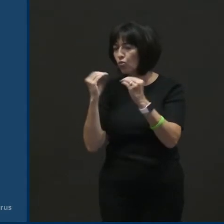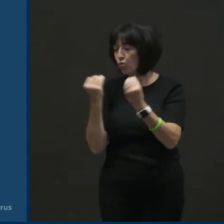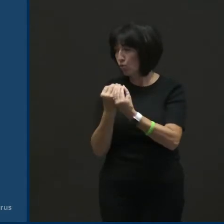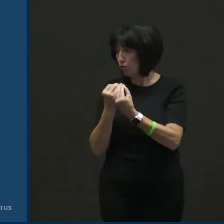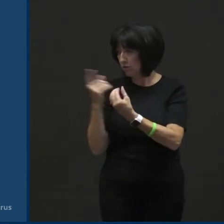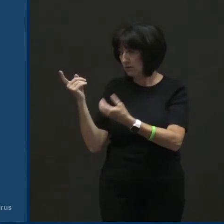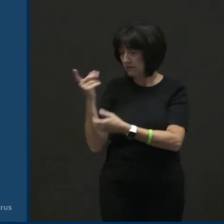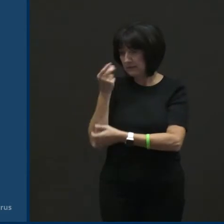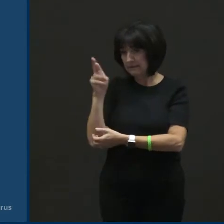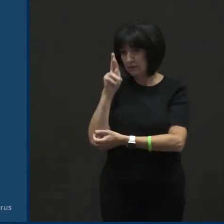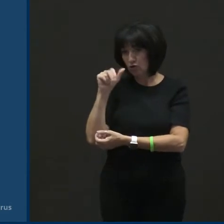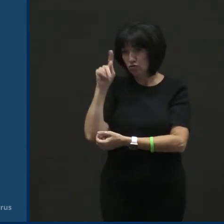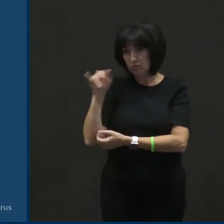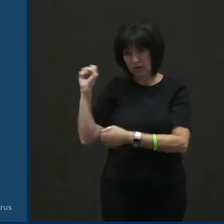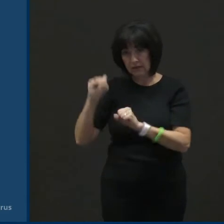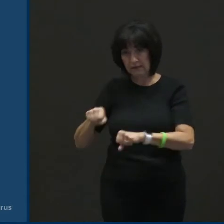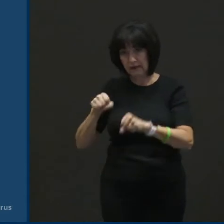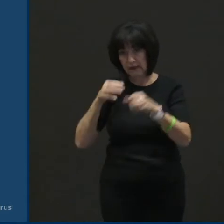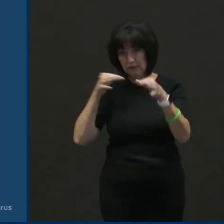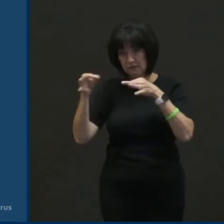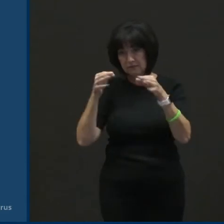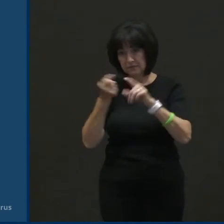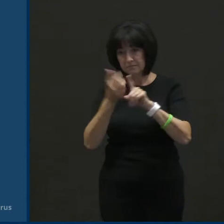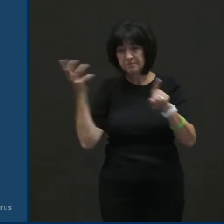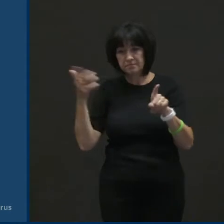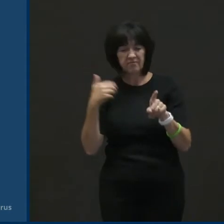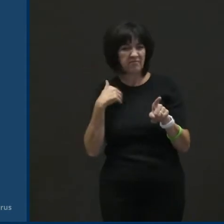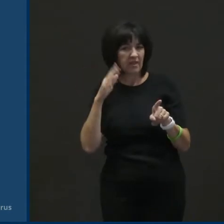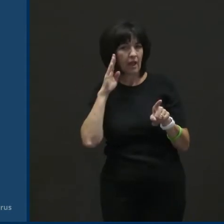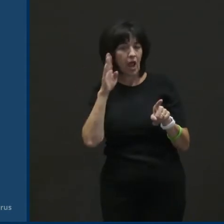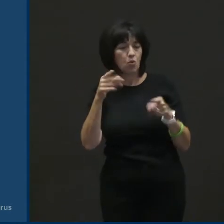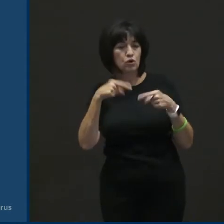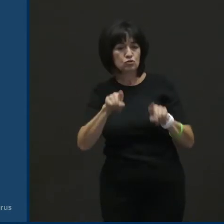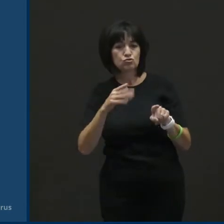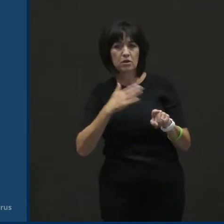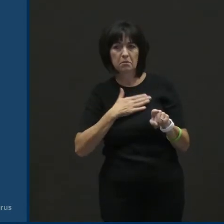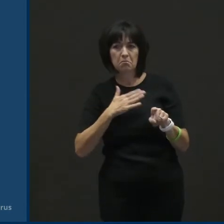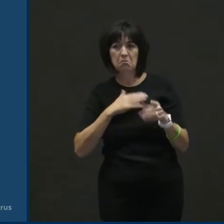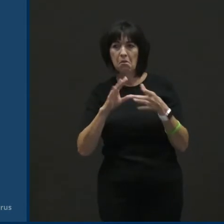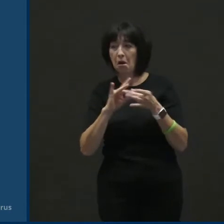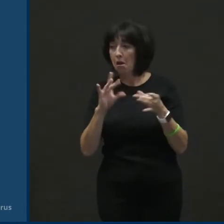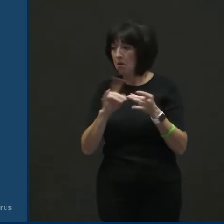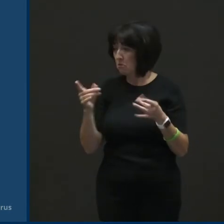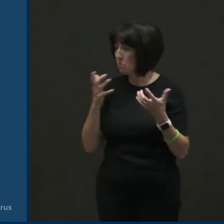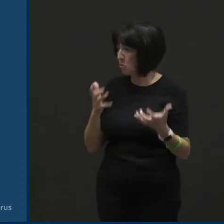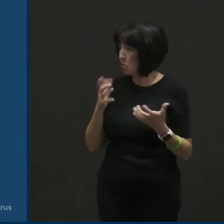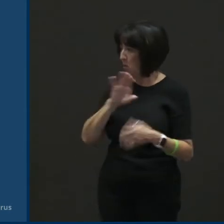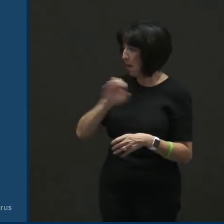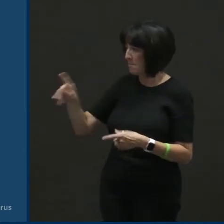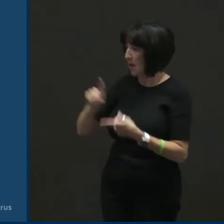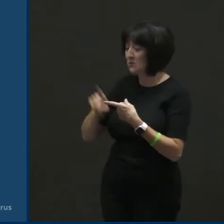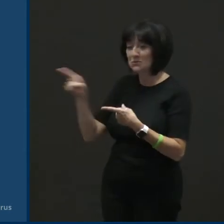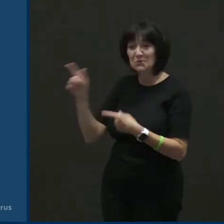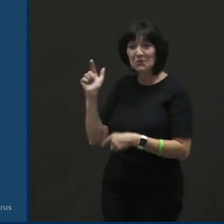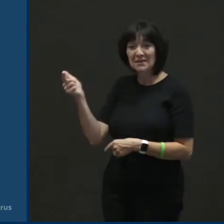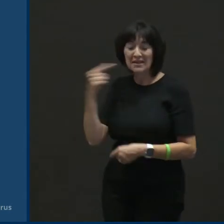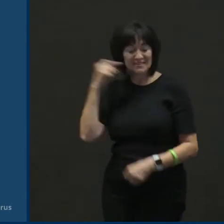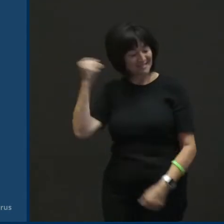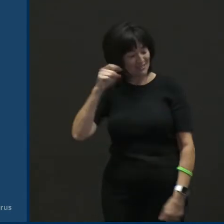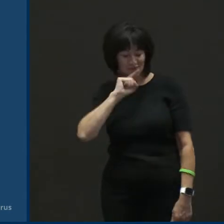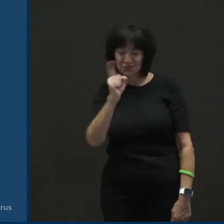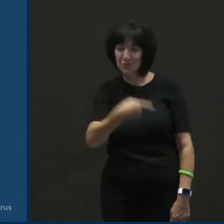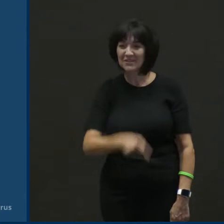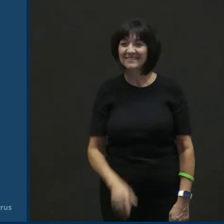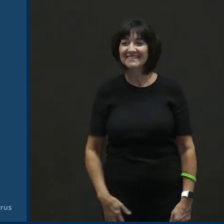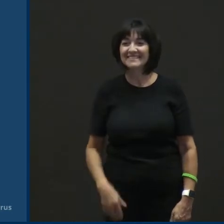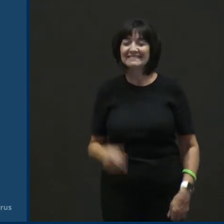all? Yeah, I'll spend a bit of time during my comments talking Okay, we'll come about back to that. But sure. All right,